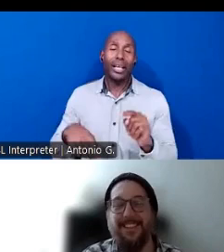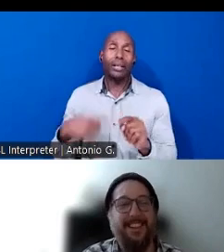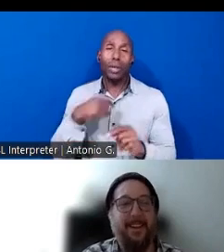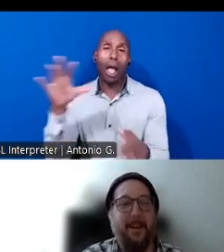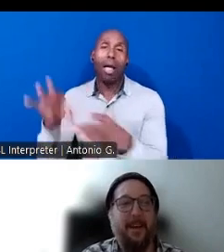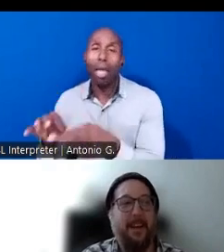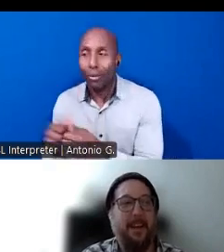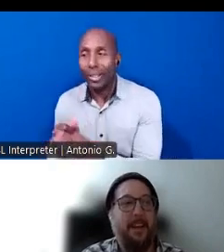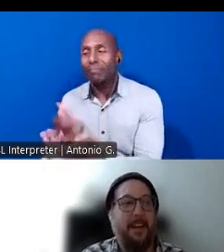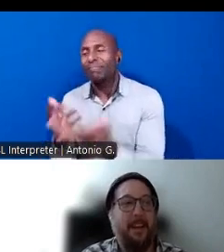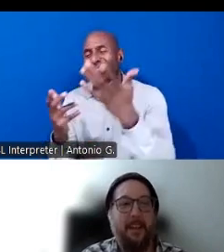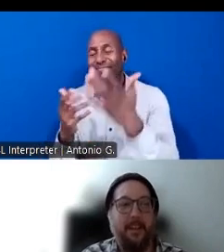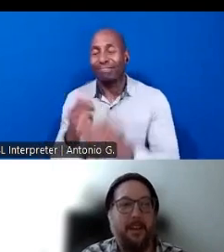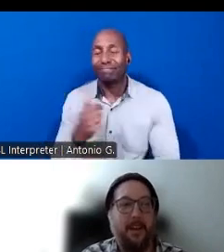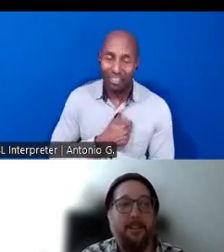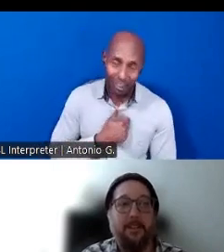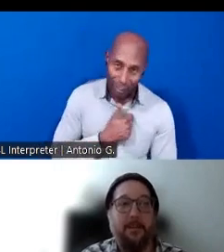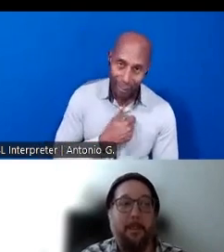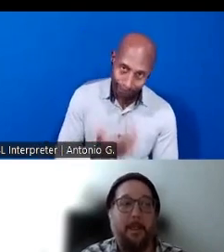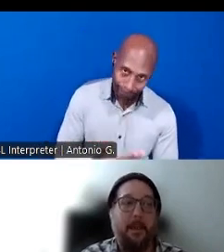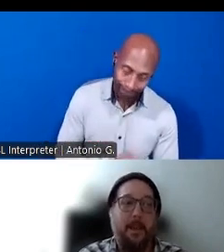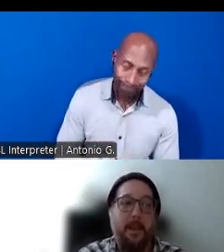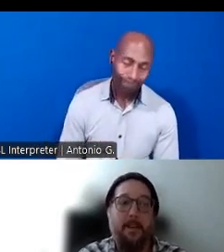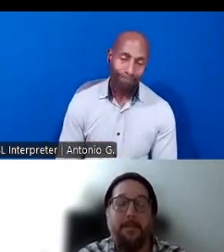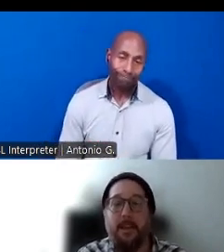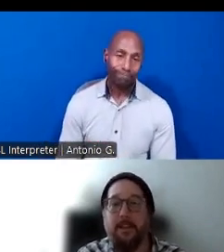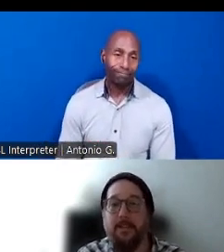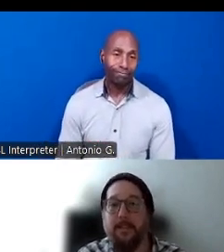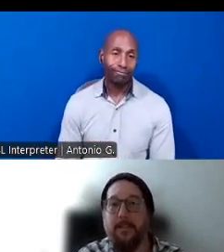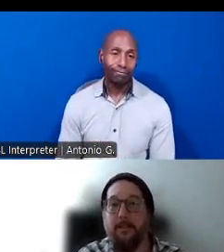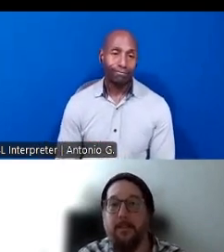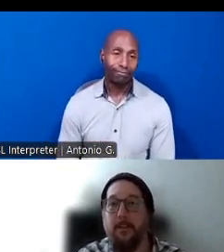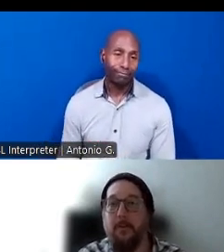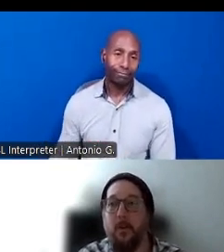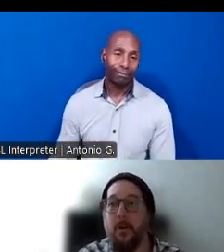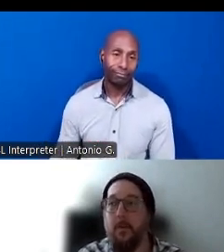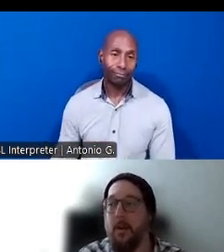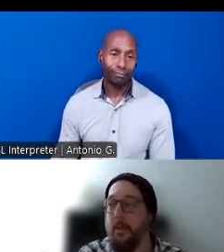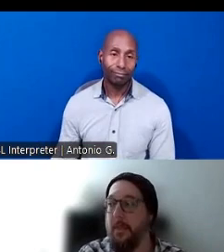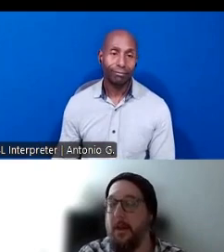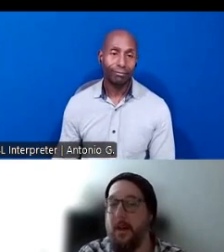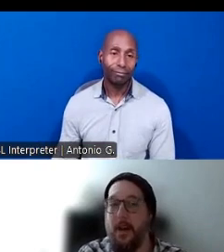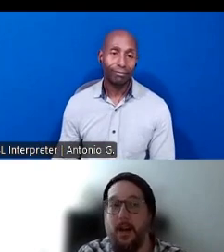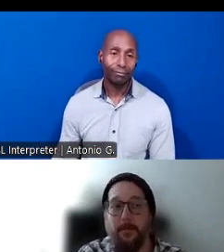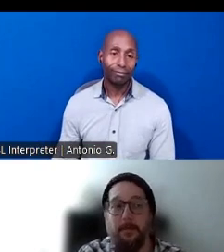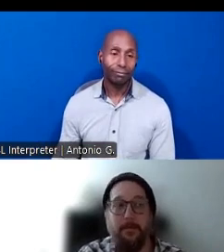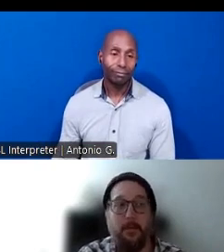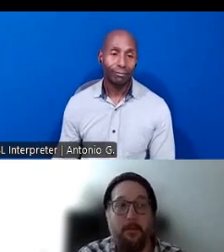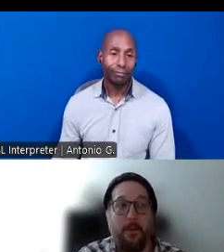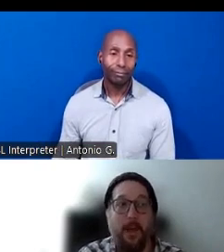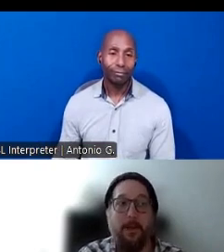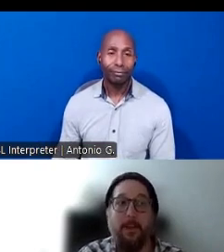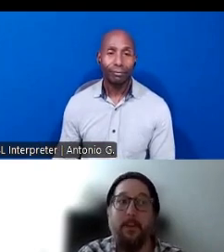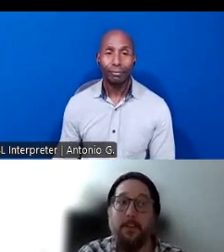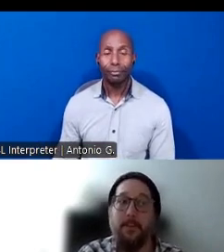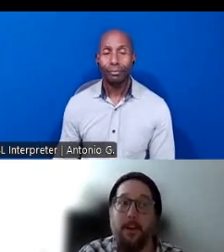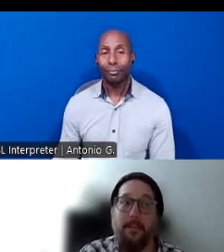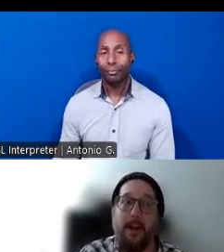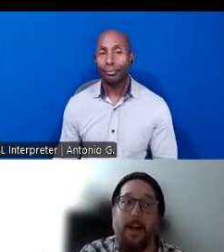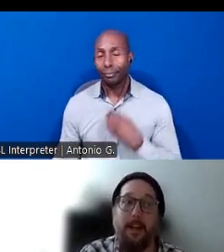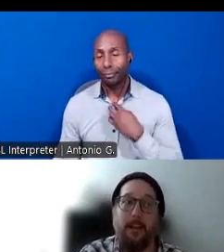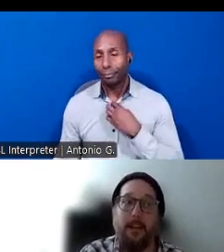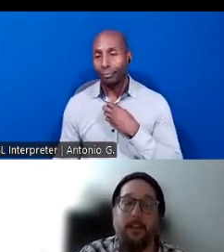apologize. All right. If it's something to do more with your program, like if you need